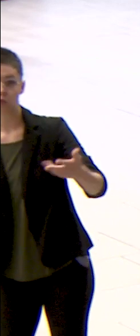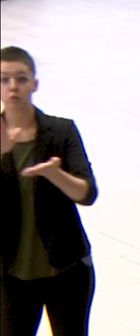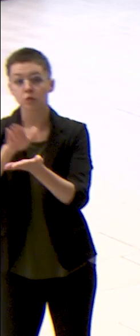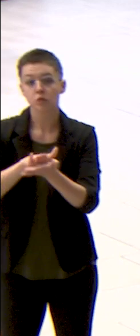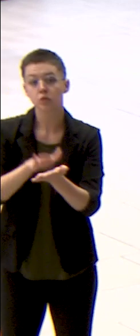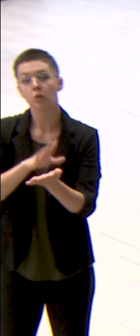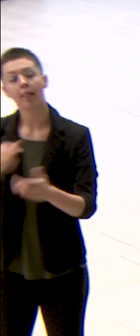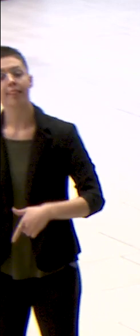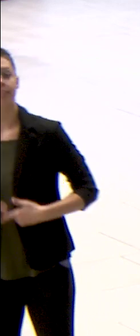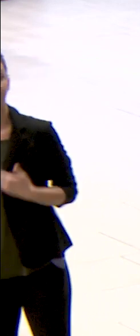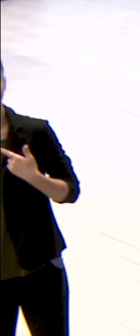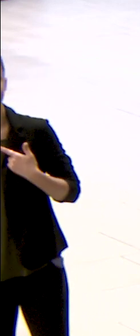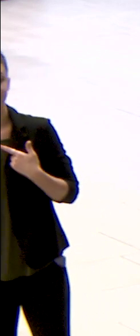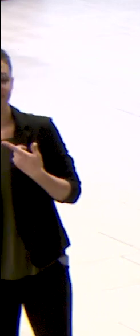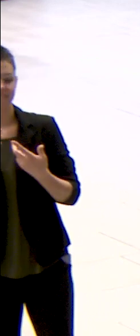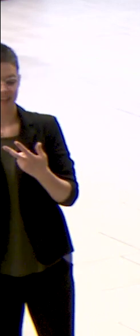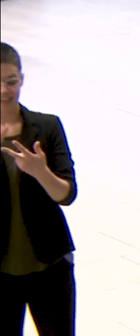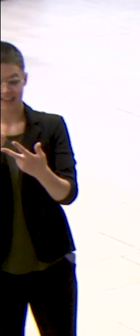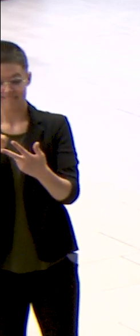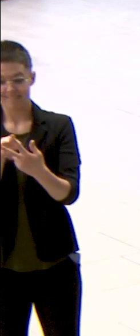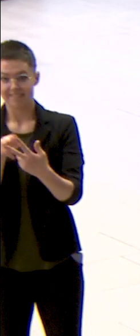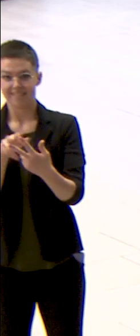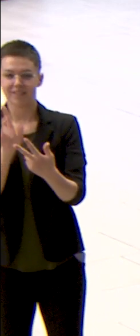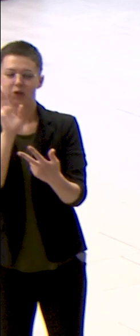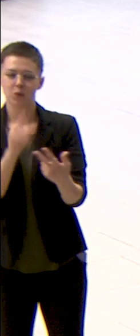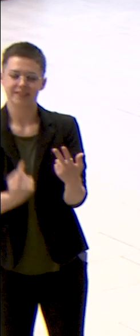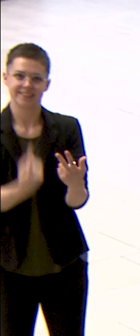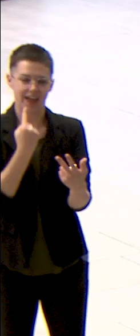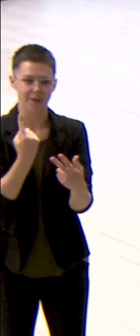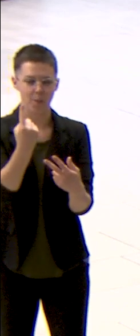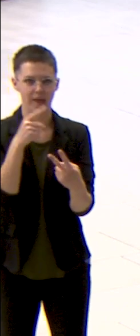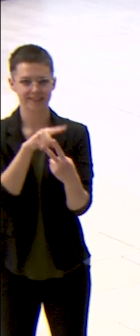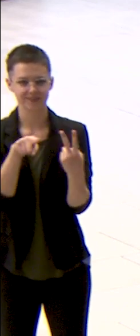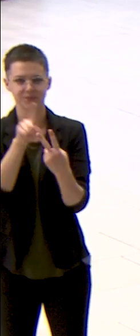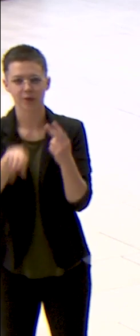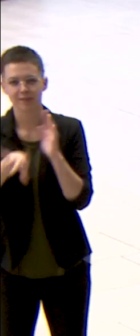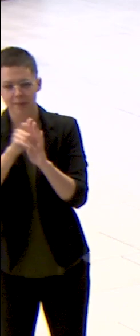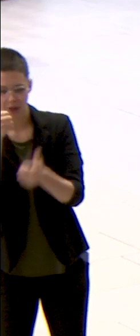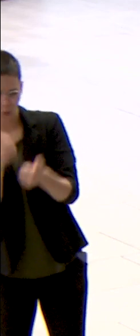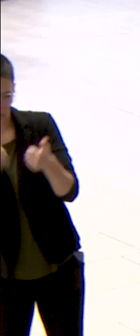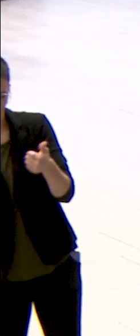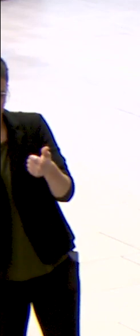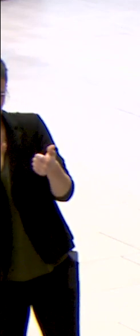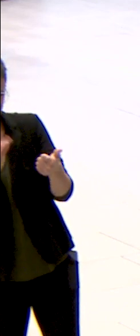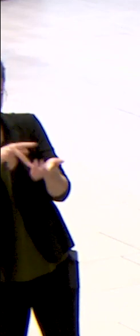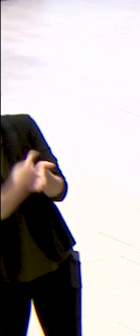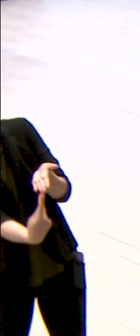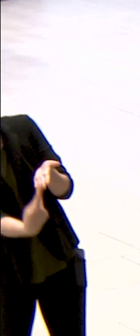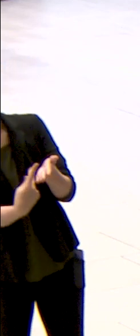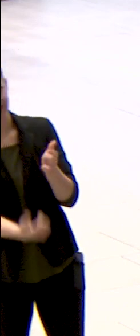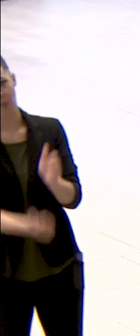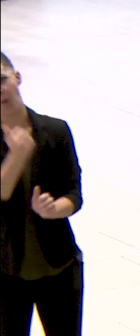life, you're going to suck at one of them. And each week, you got to pick and choose which is the one you want to suck on, right, the